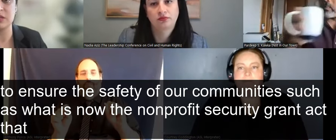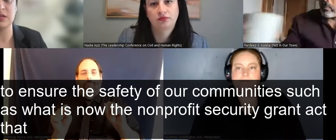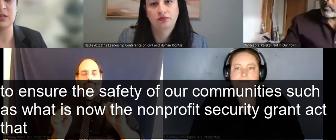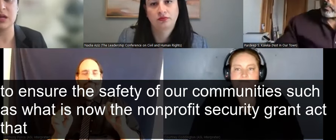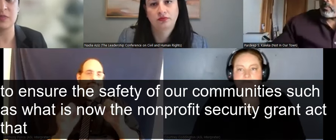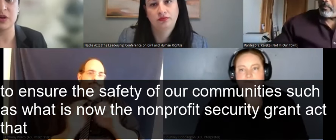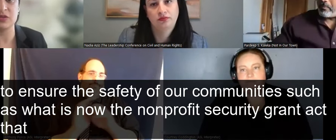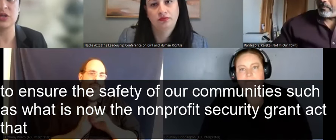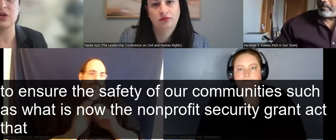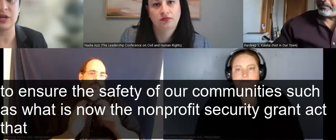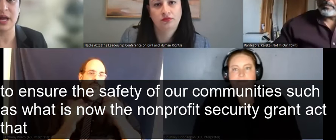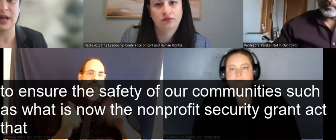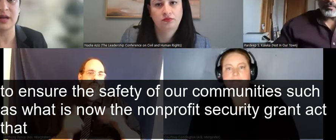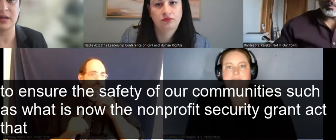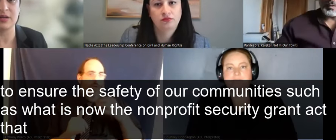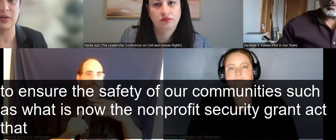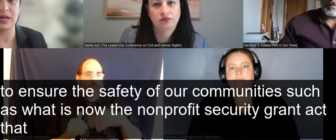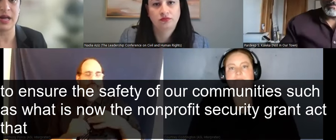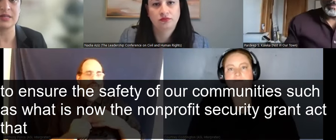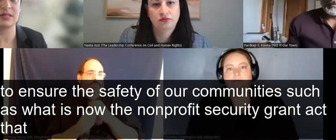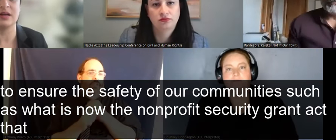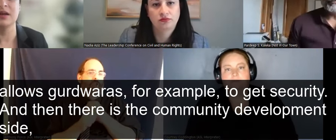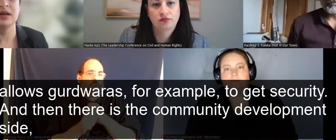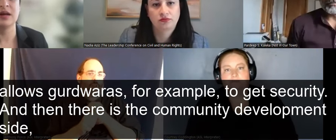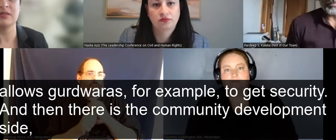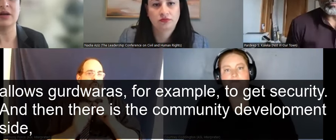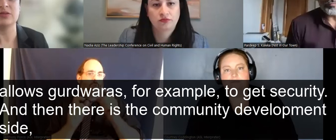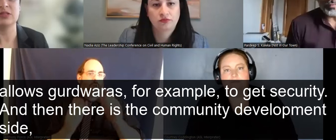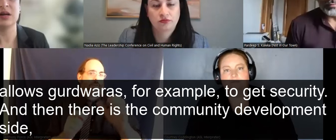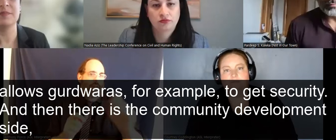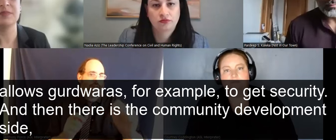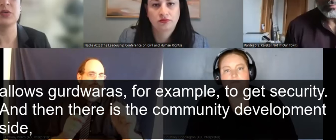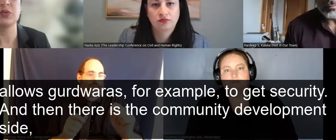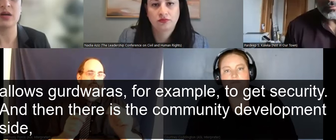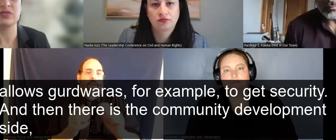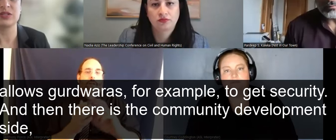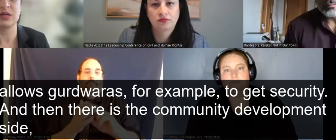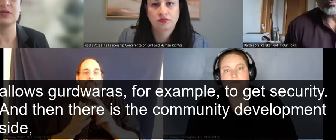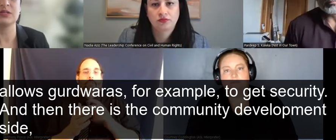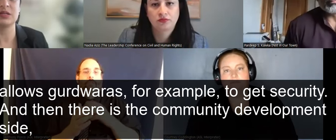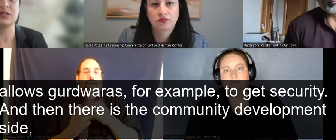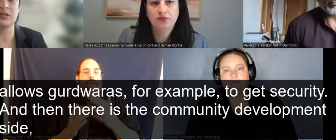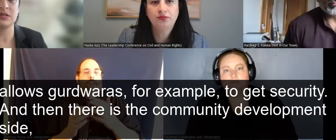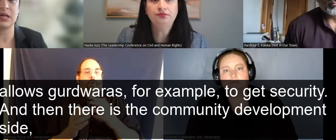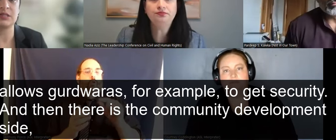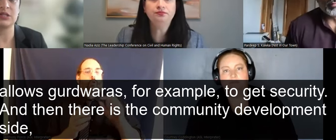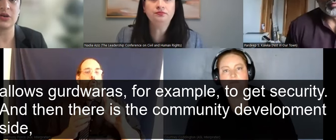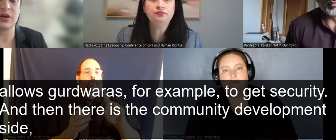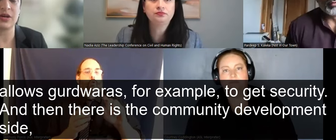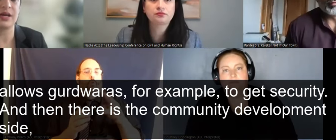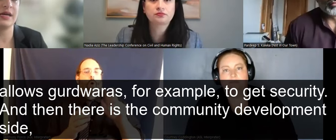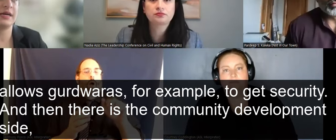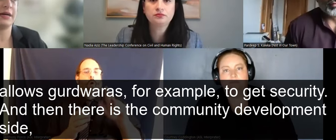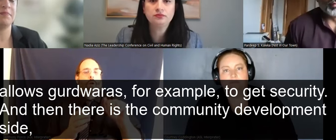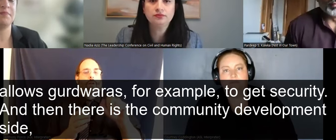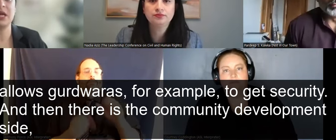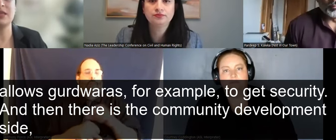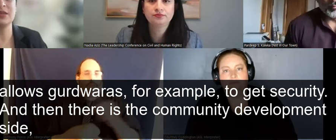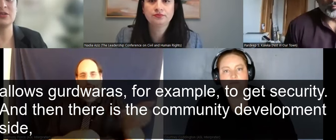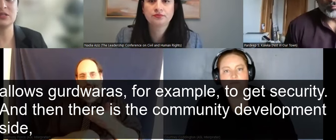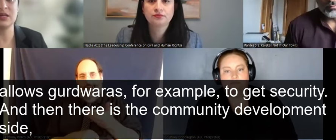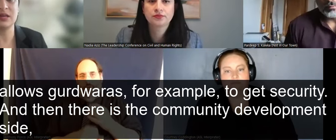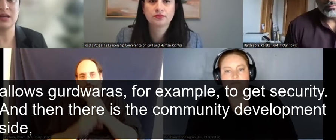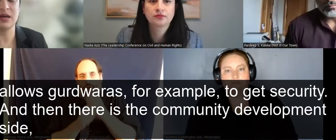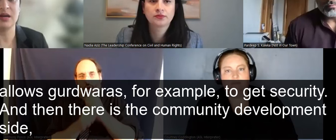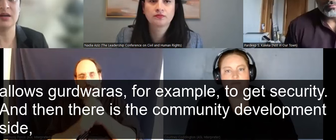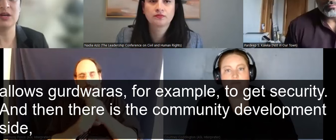now the Nonprofit Security Act, Grant Act that allows gurdwaras, for example, to get security. And